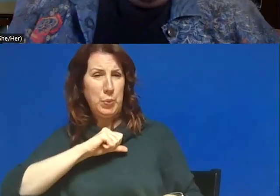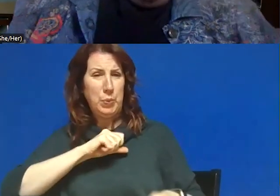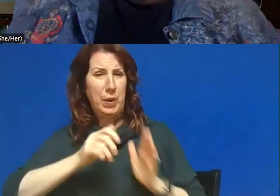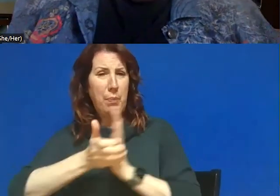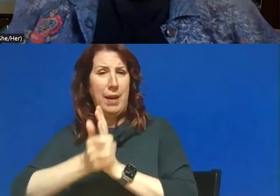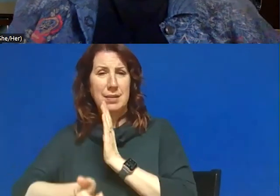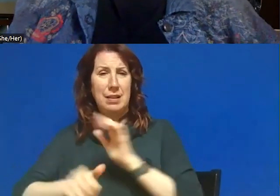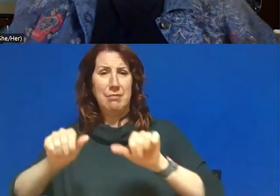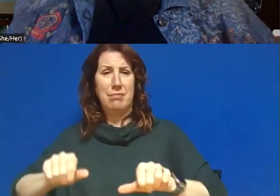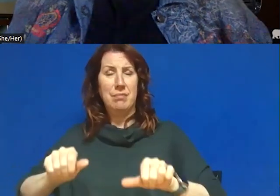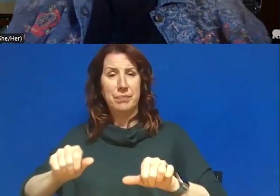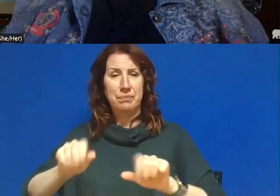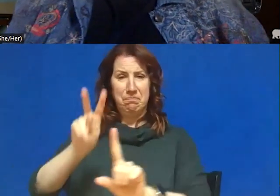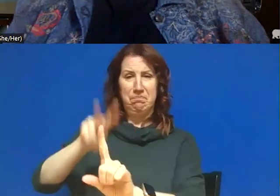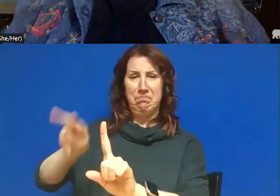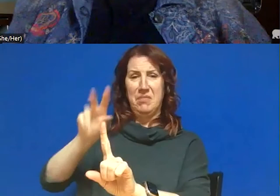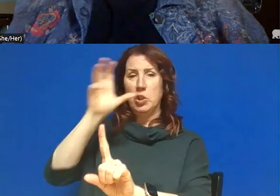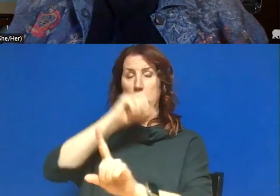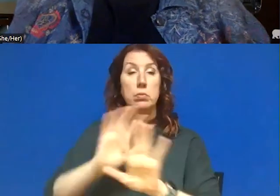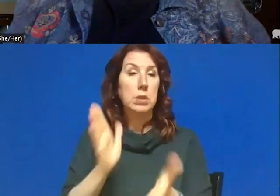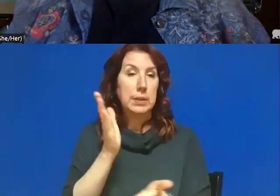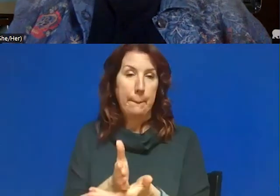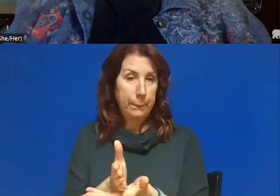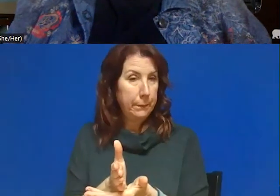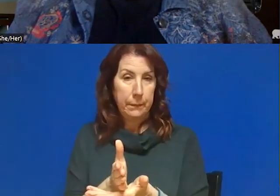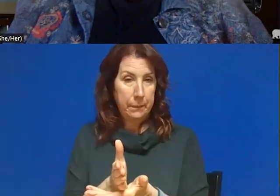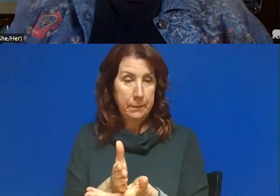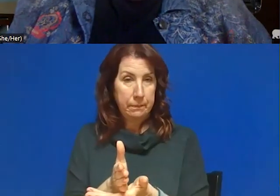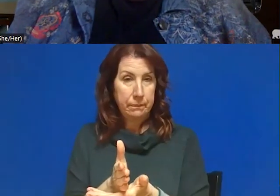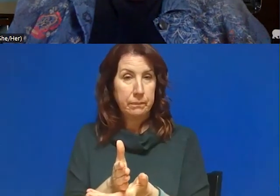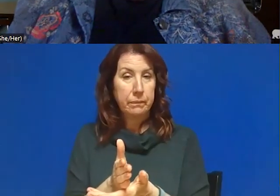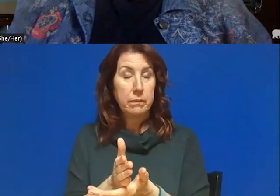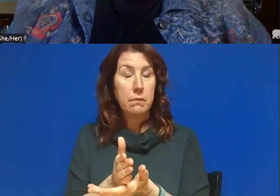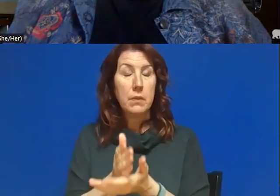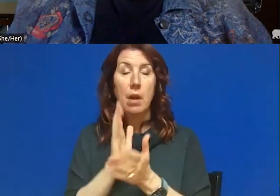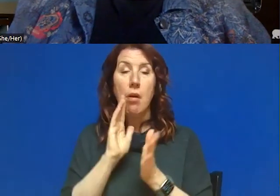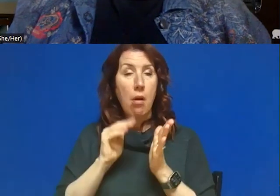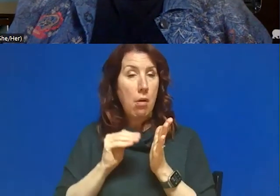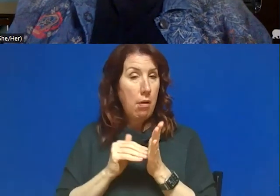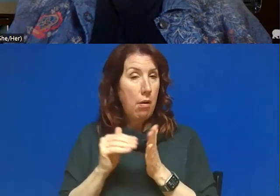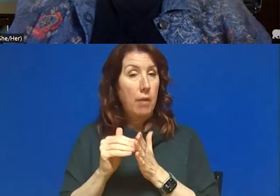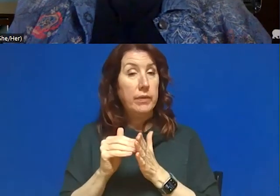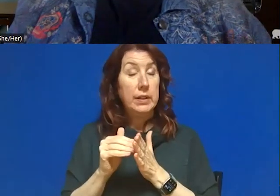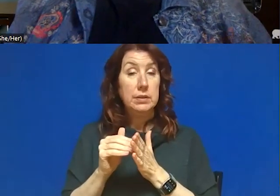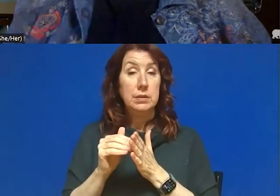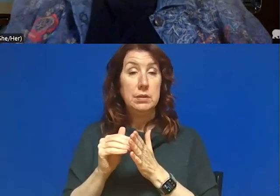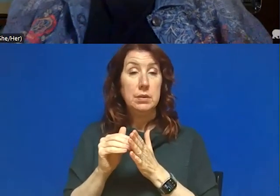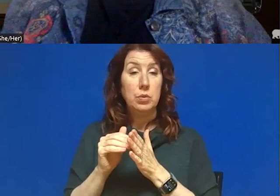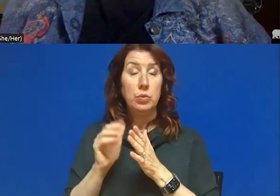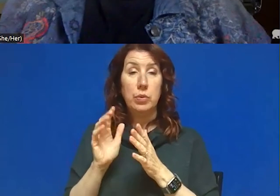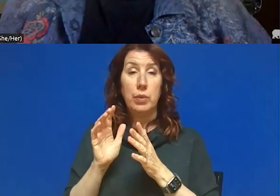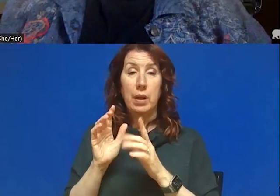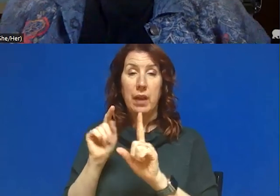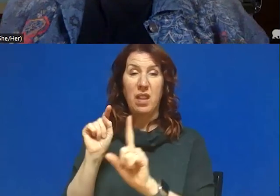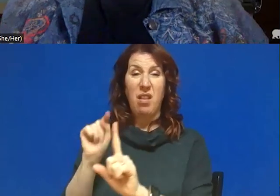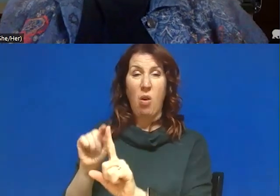I can't tell you how many times that we isolate people with the thought process, well, they